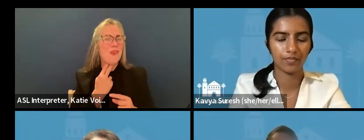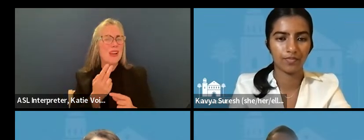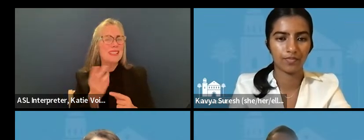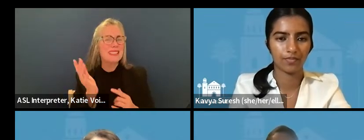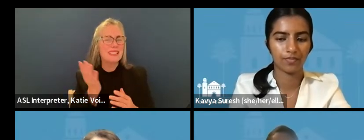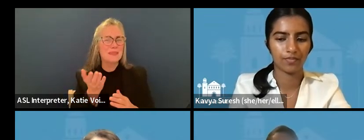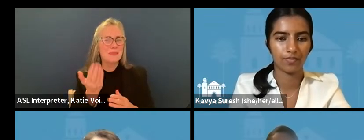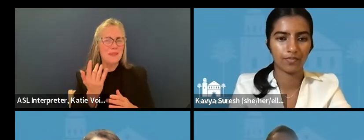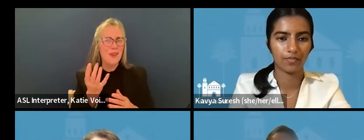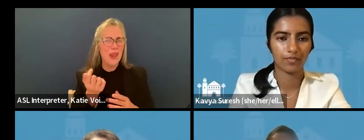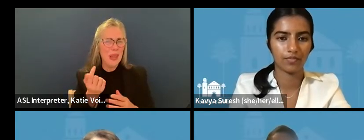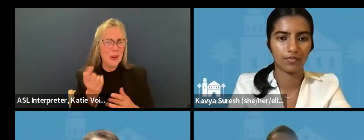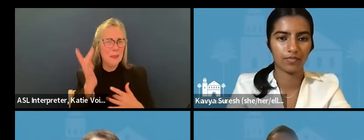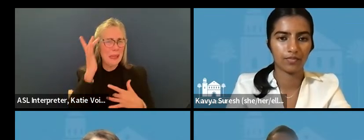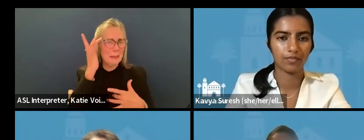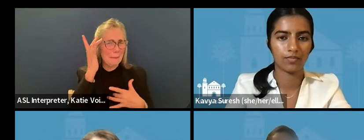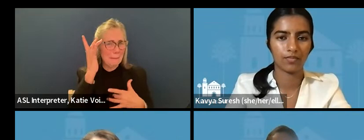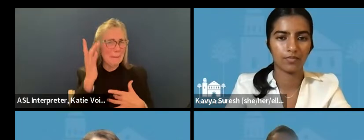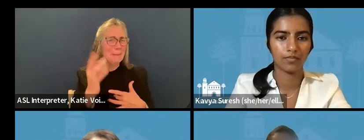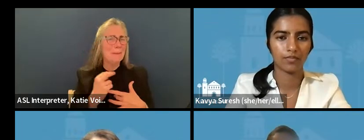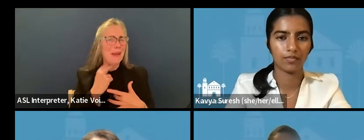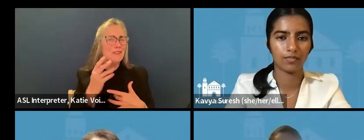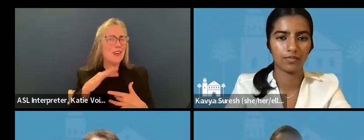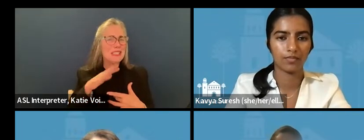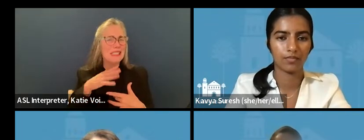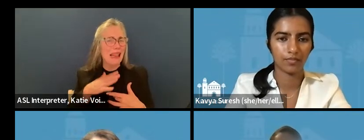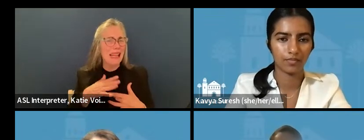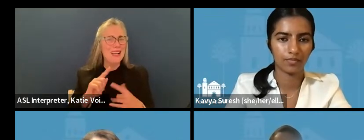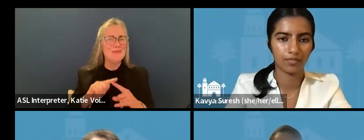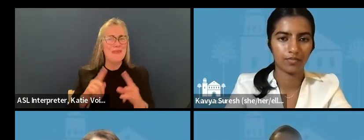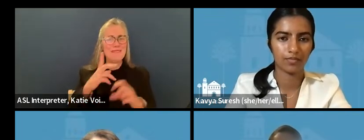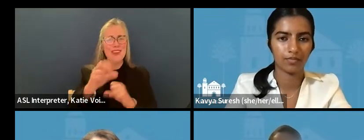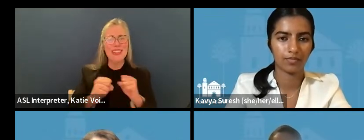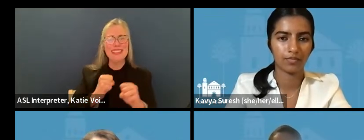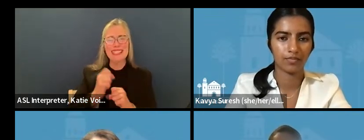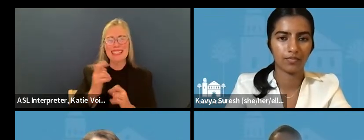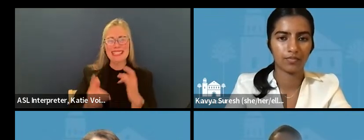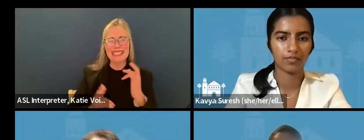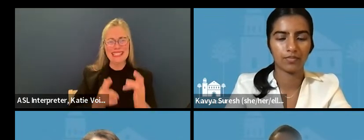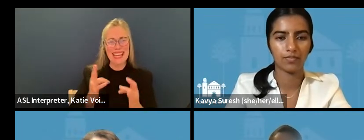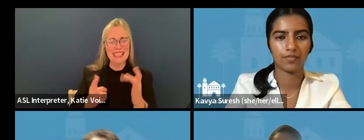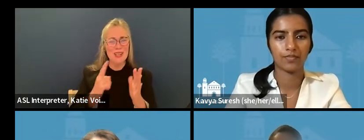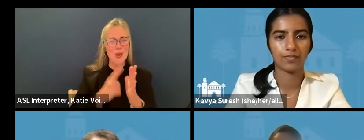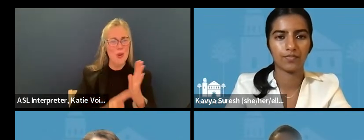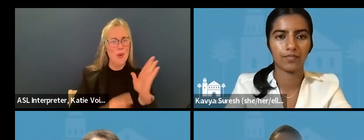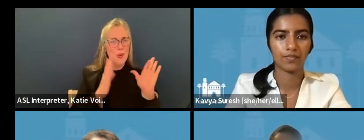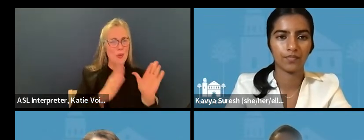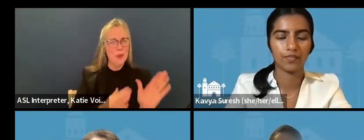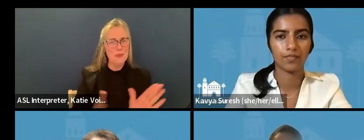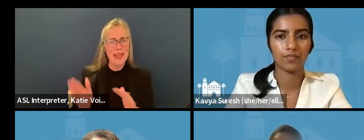from being a little bit under the weather, but I'm excited for this year and what we're going to do, and